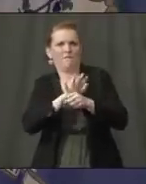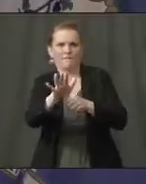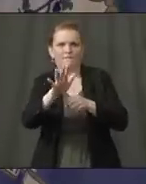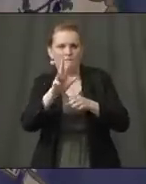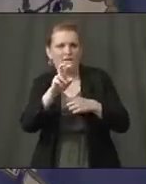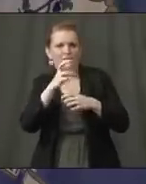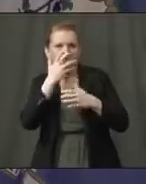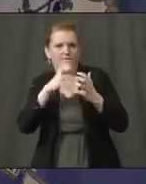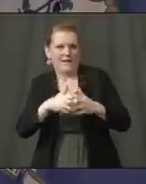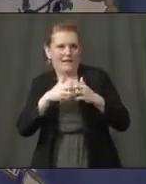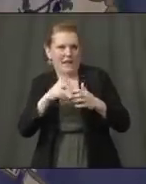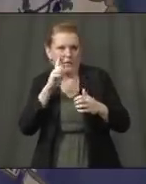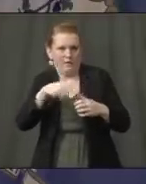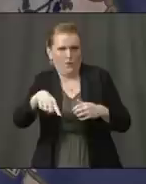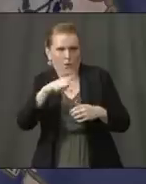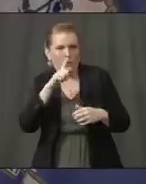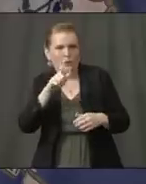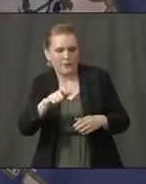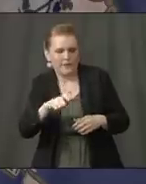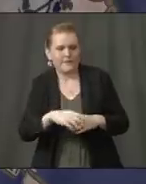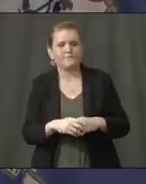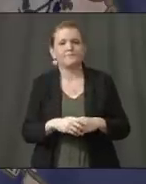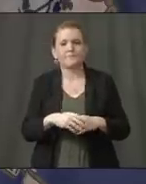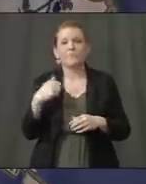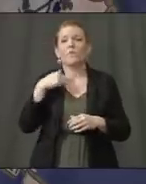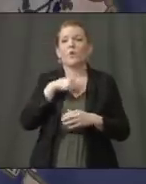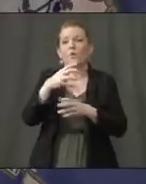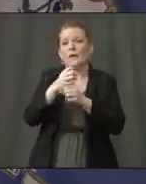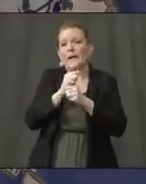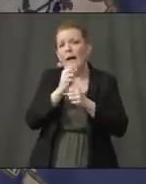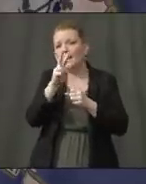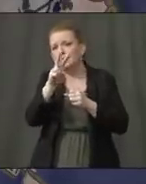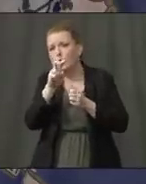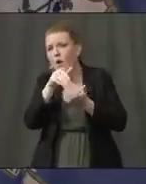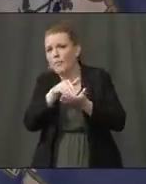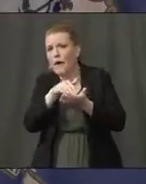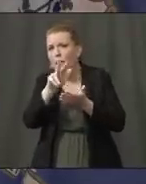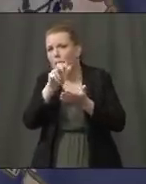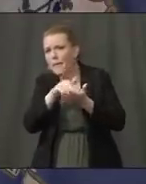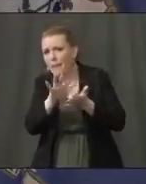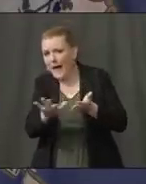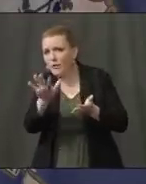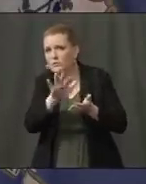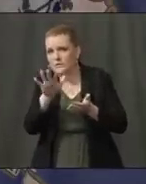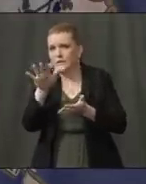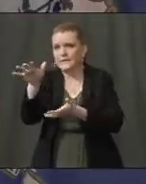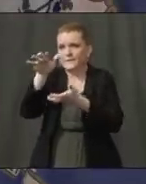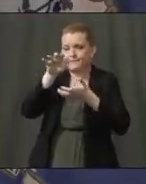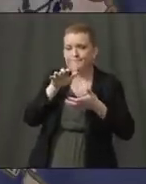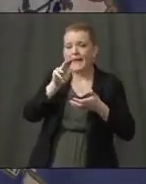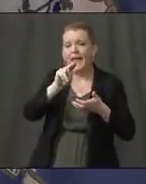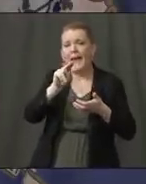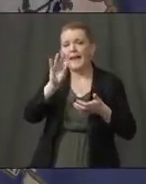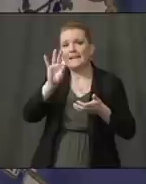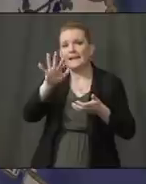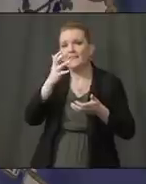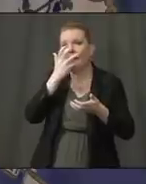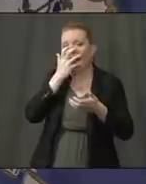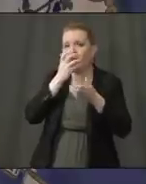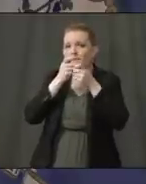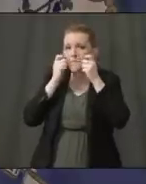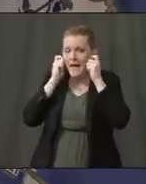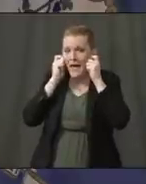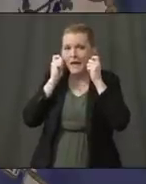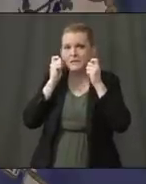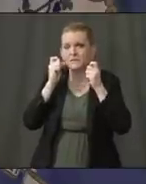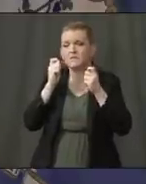distribute our N95 masks. We got a couple 100,000 out to about 70 of our municipalities. They in turn get out to the